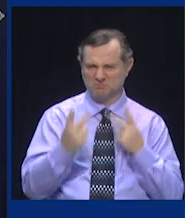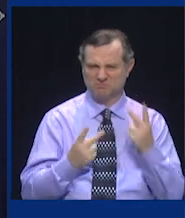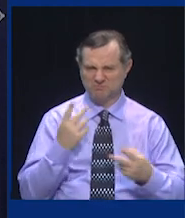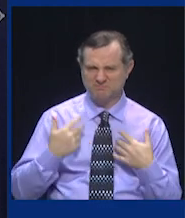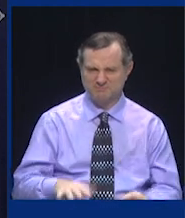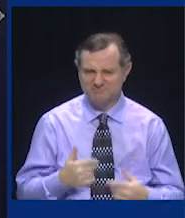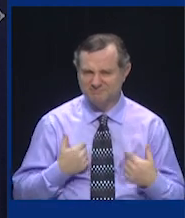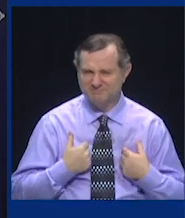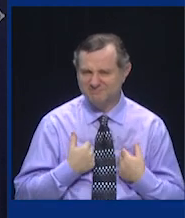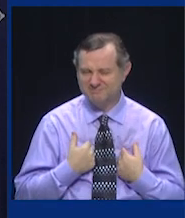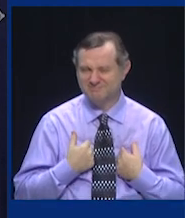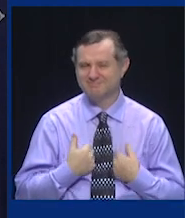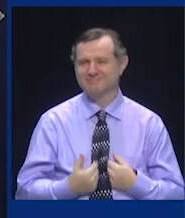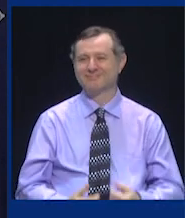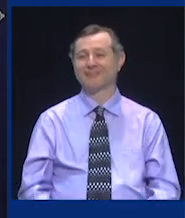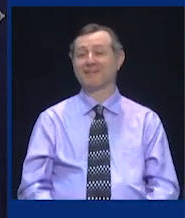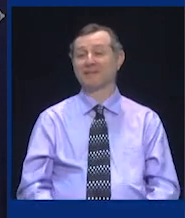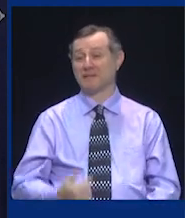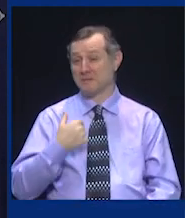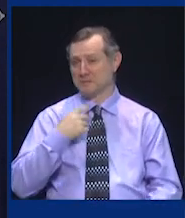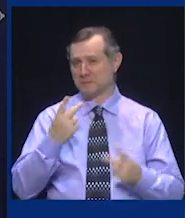I've seen this movie.